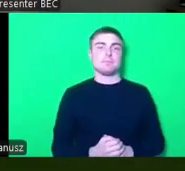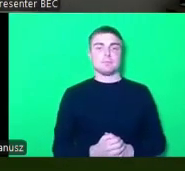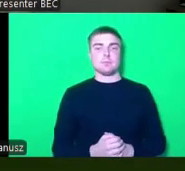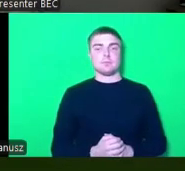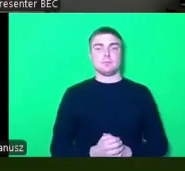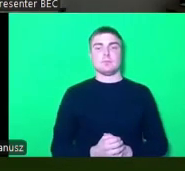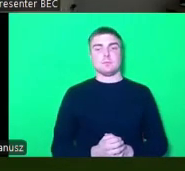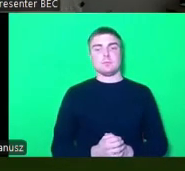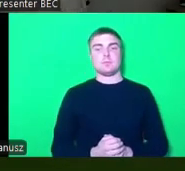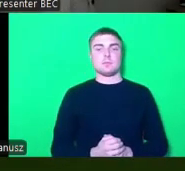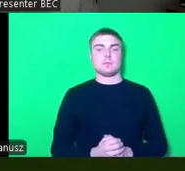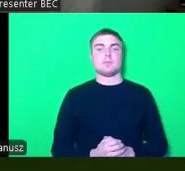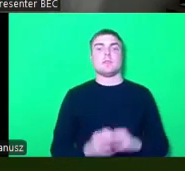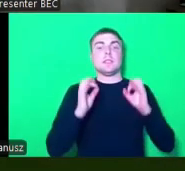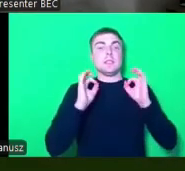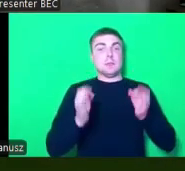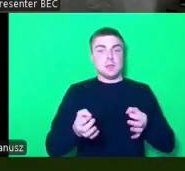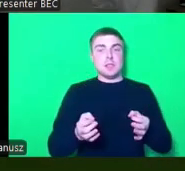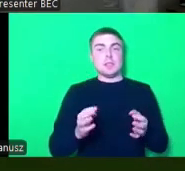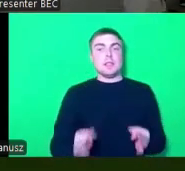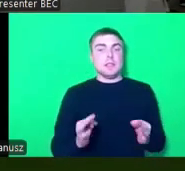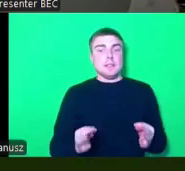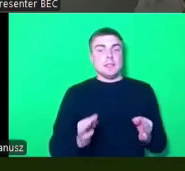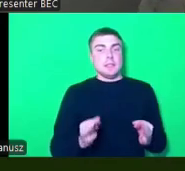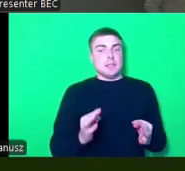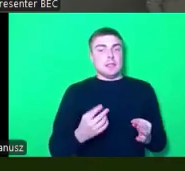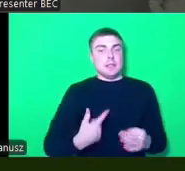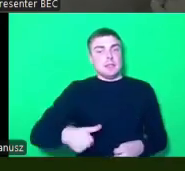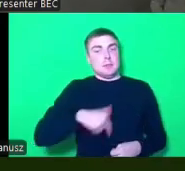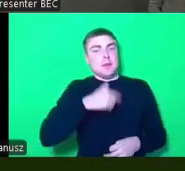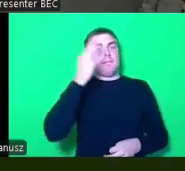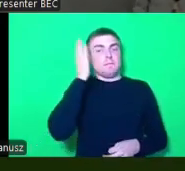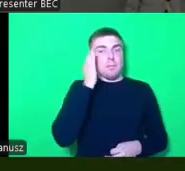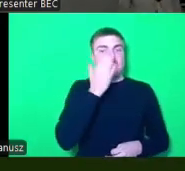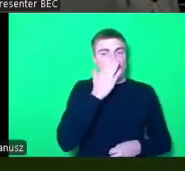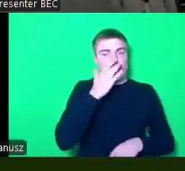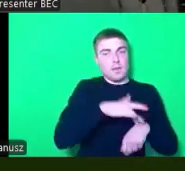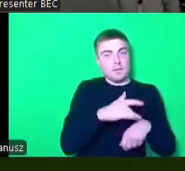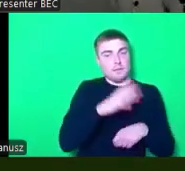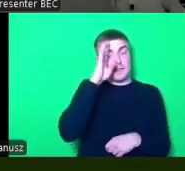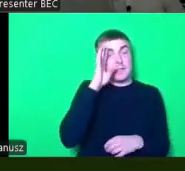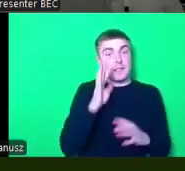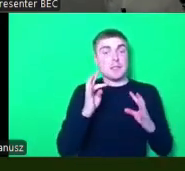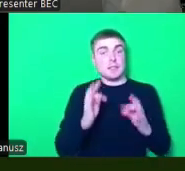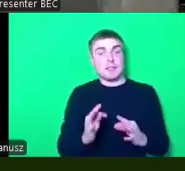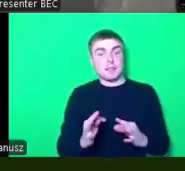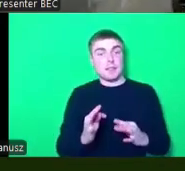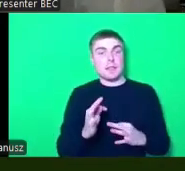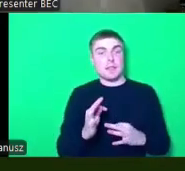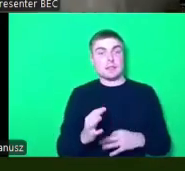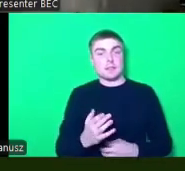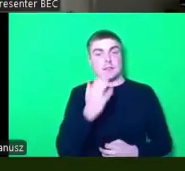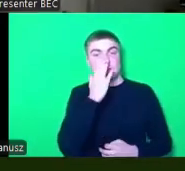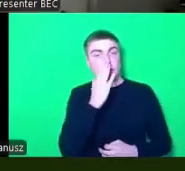so that is effects on physical health. Let's go now to effect of forest diversity on mental